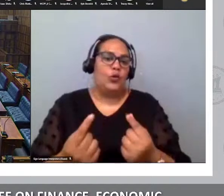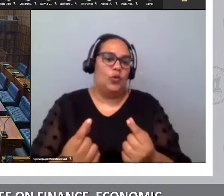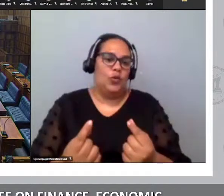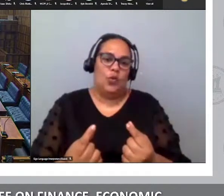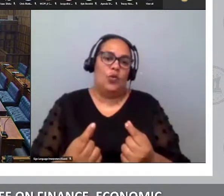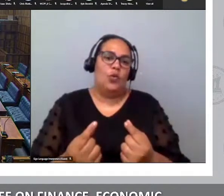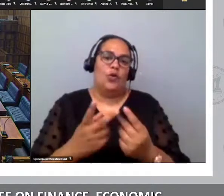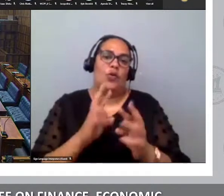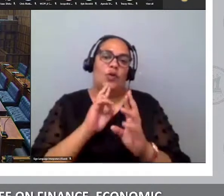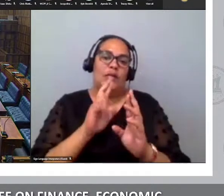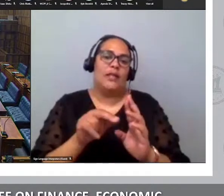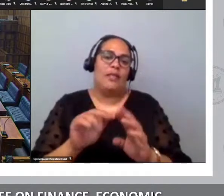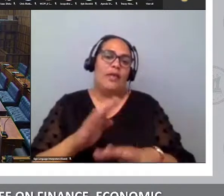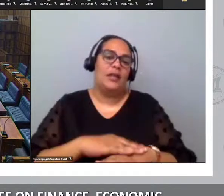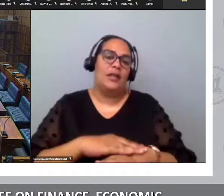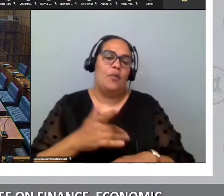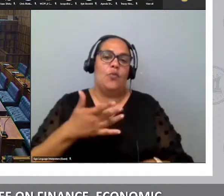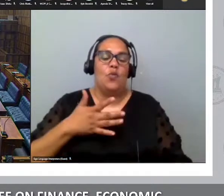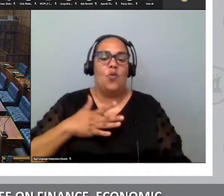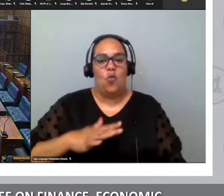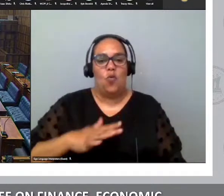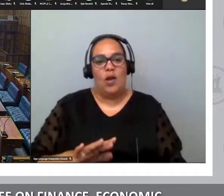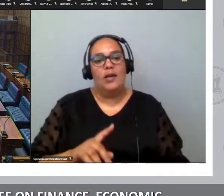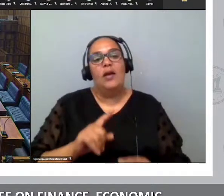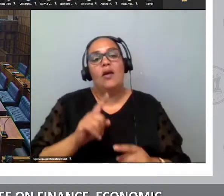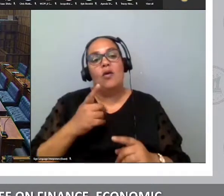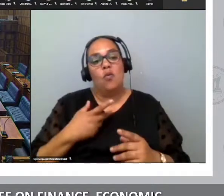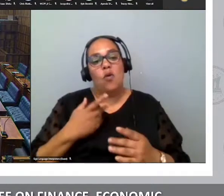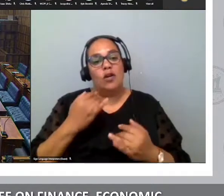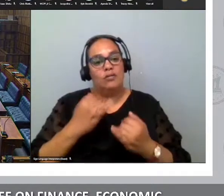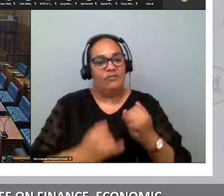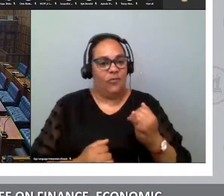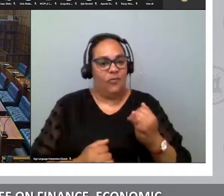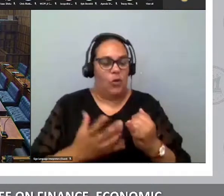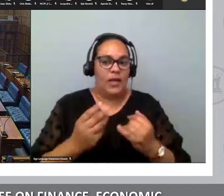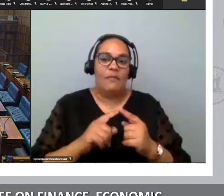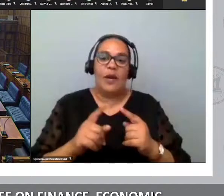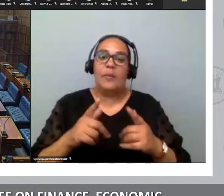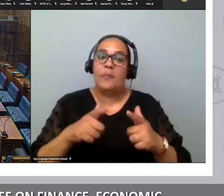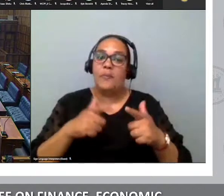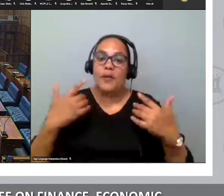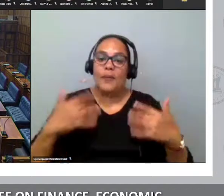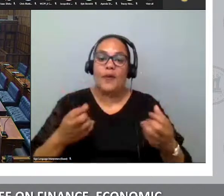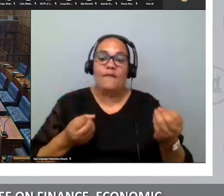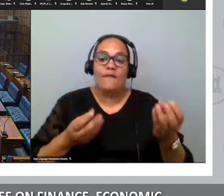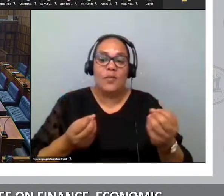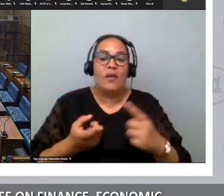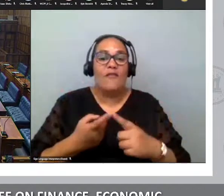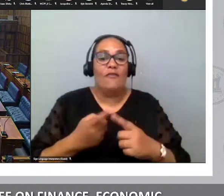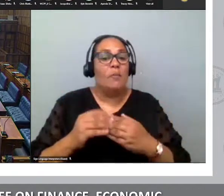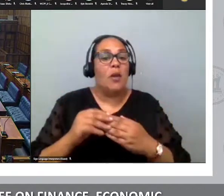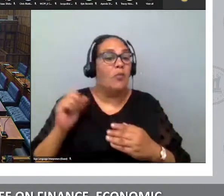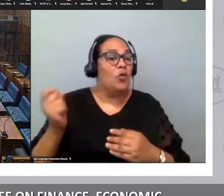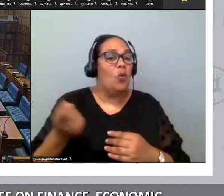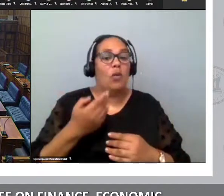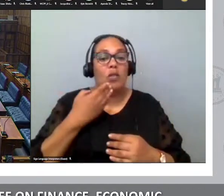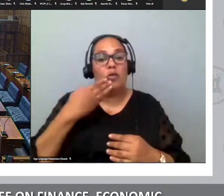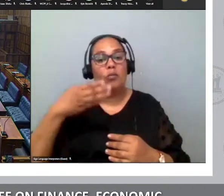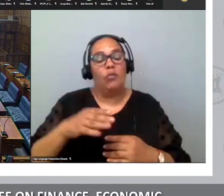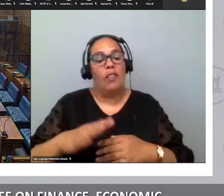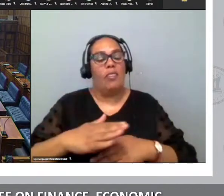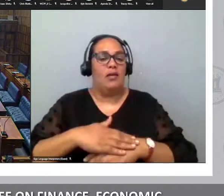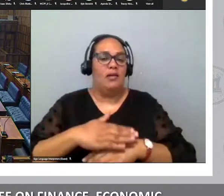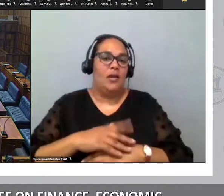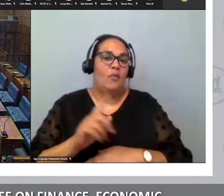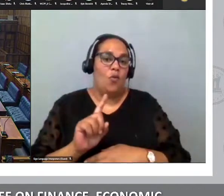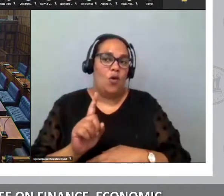results at the time we wanted was it flawed I think the unanimous feedback from all members present at that setting